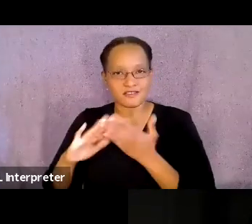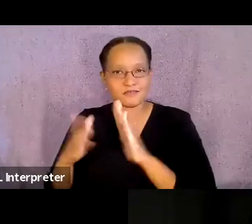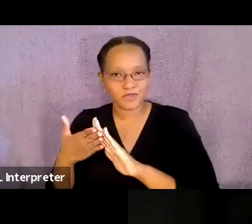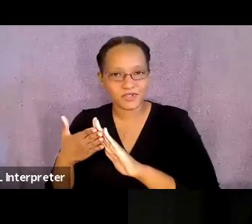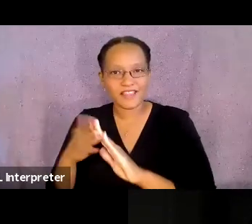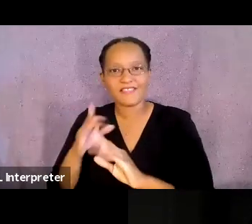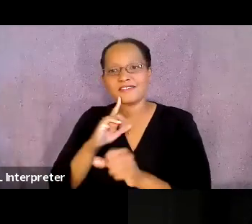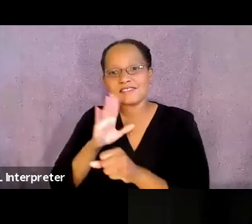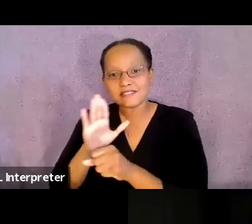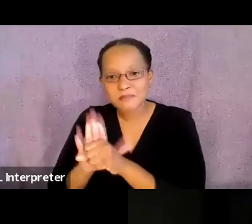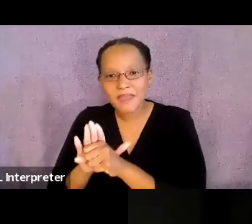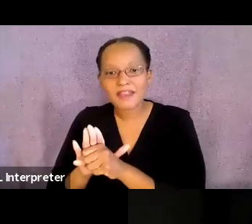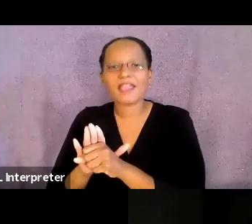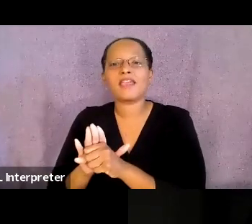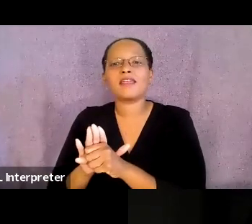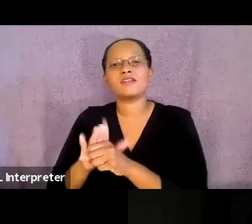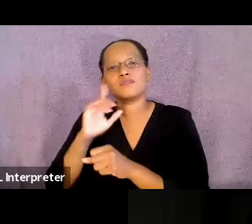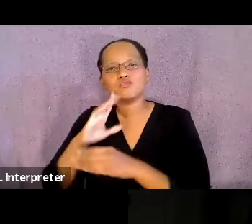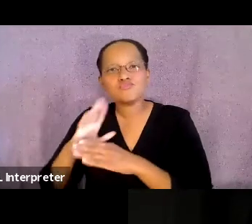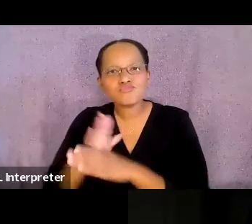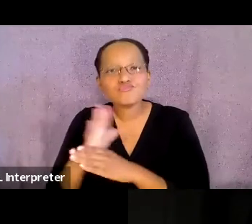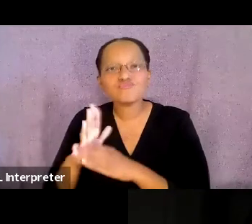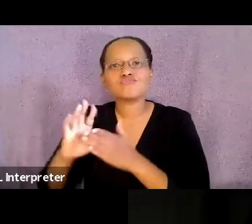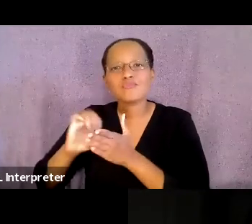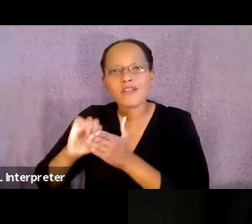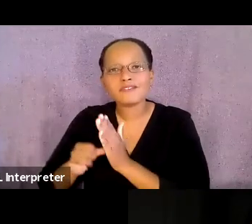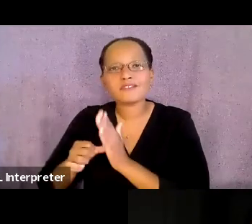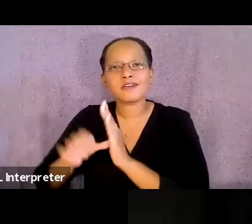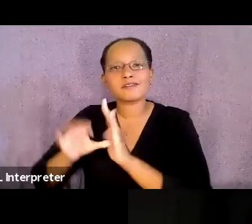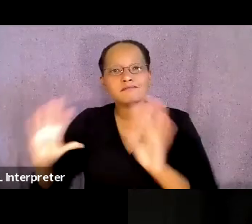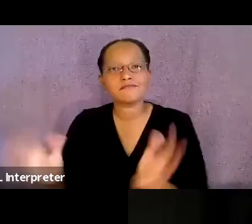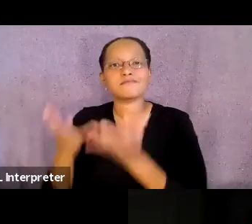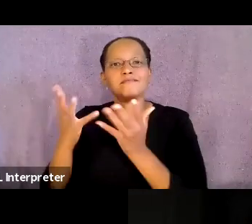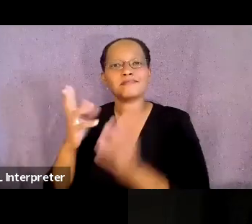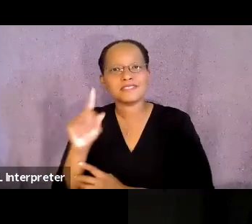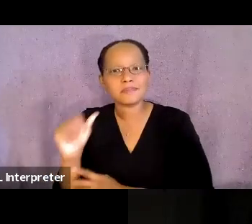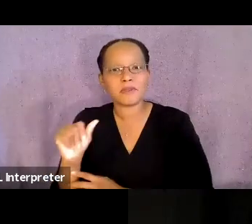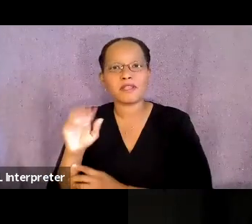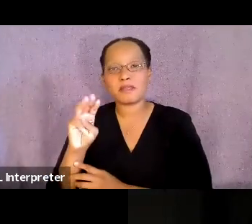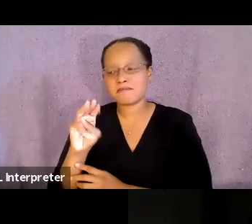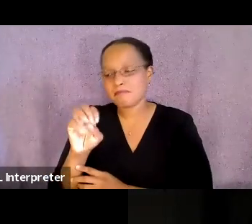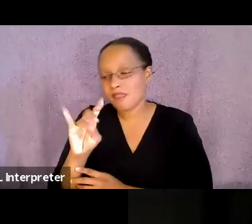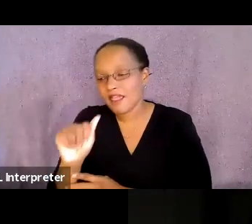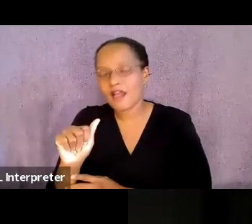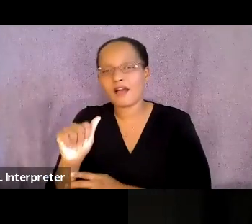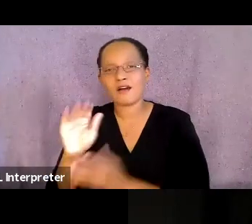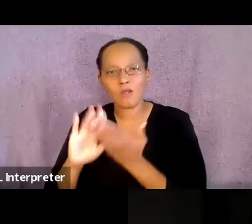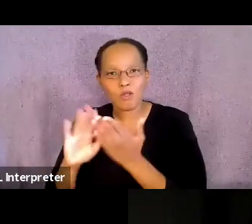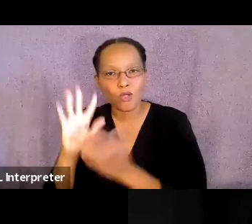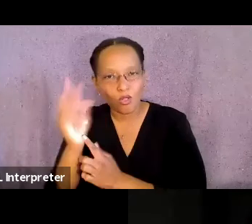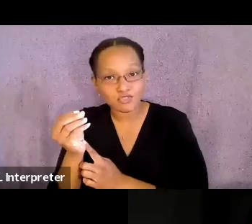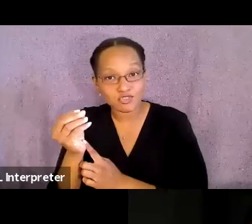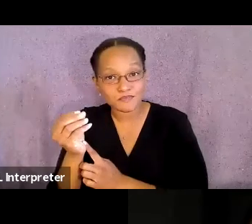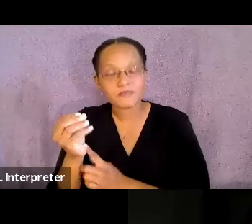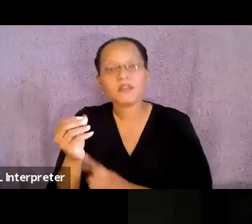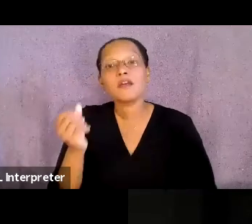creating, sharing, and amplifying the disability media culture. And as you heard earlier,